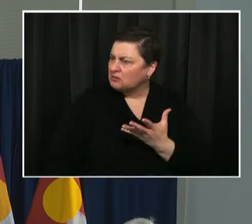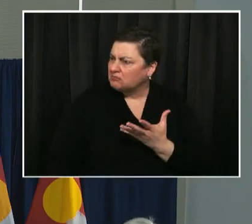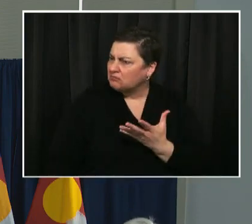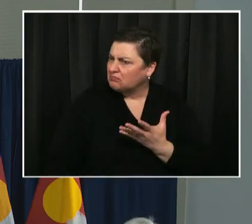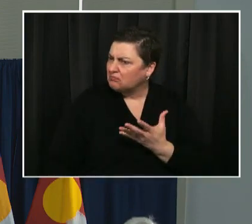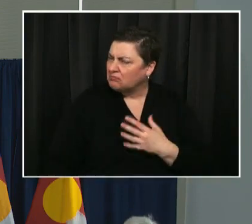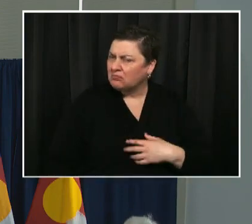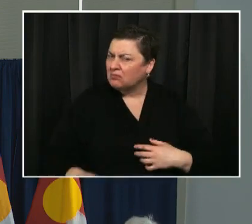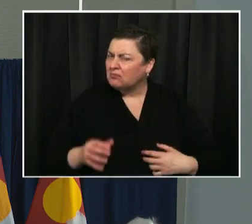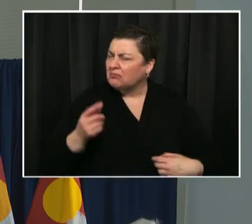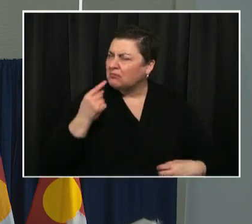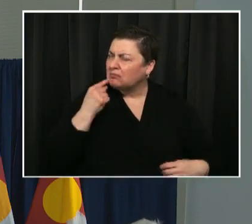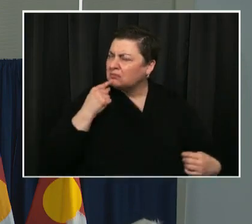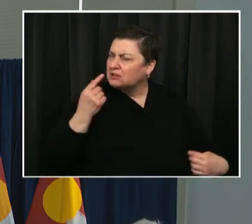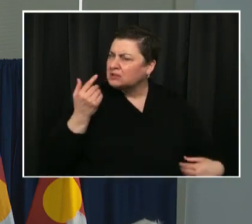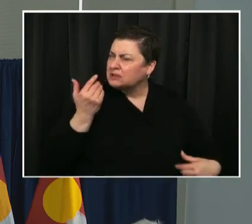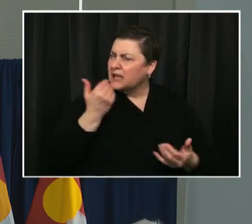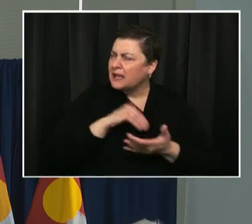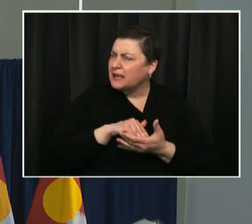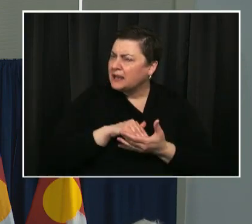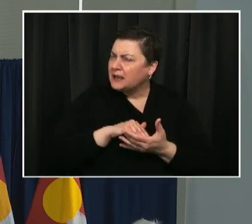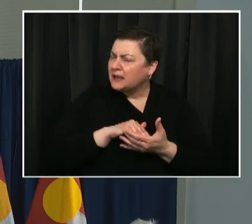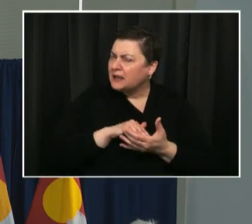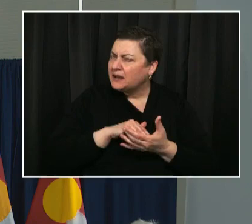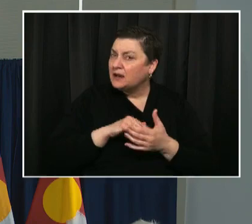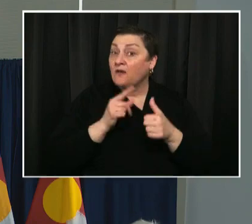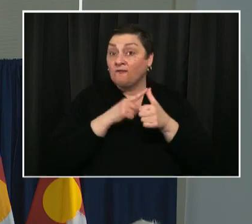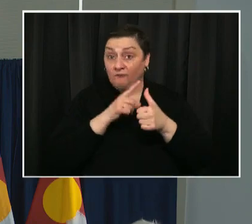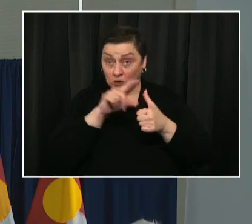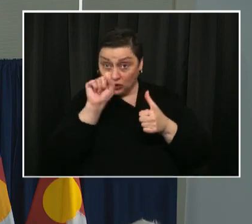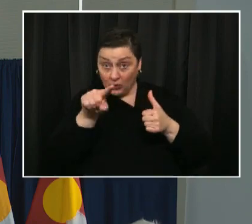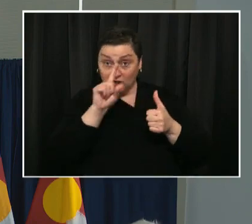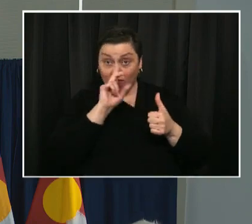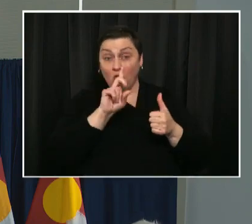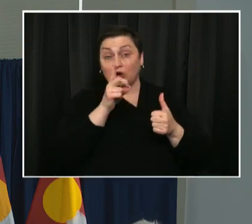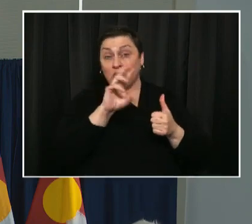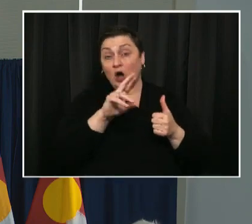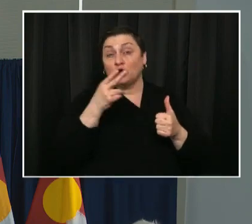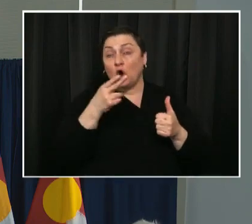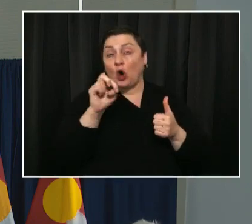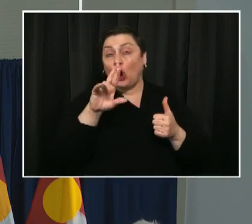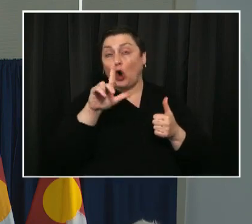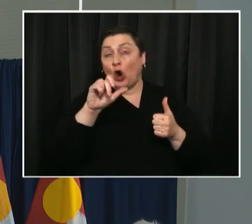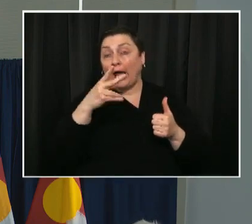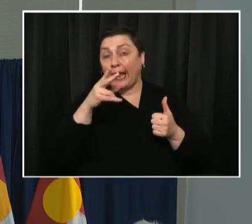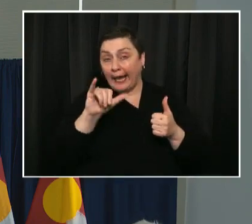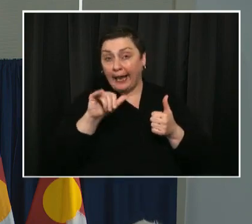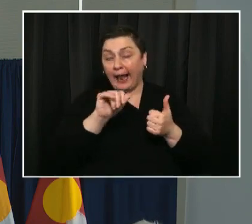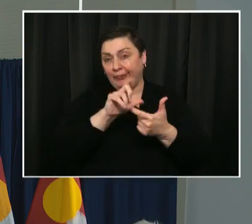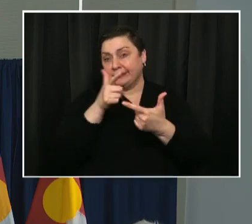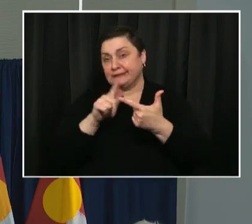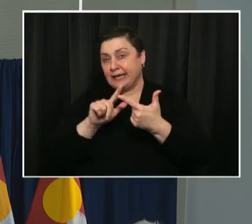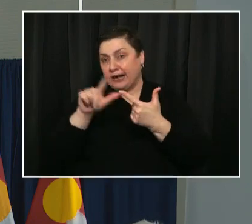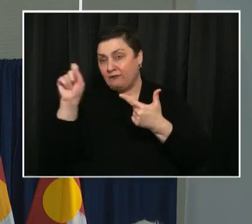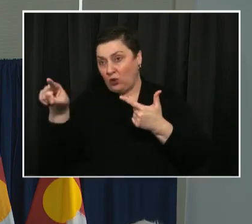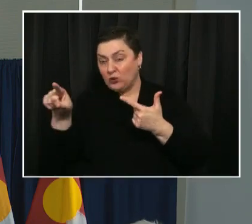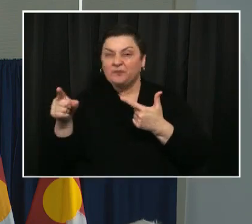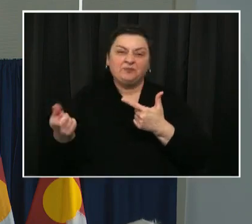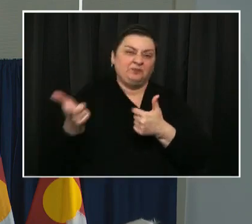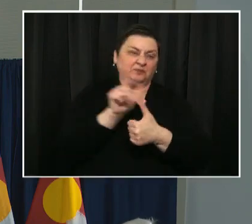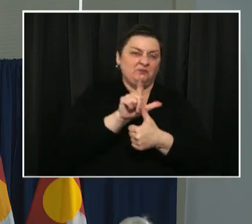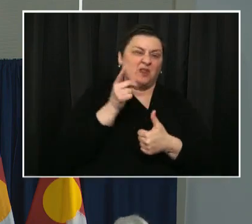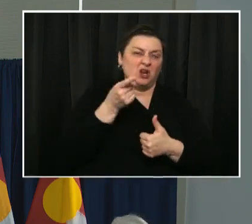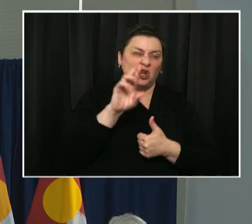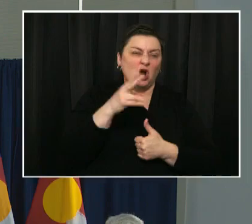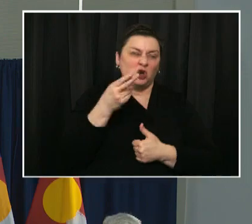Sorry, yeah. So the first one certainly for Dr. Herlihy, and the second one for you or either of the doctors would like to answer. Sure, so I can